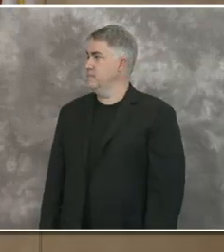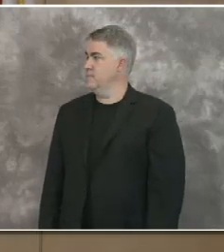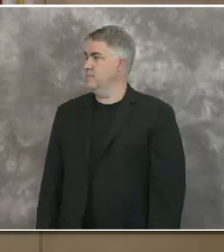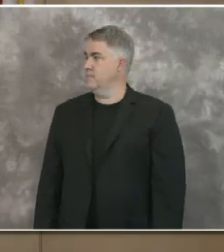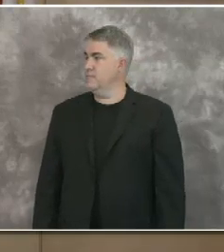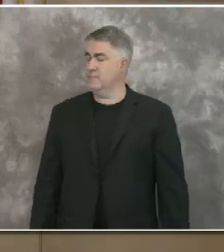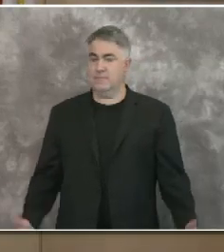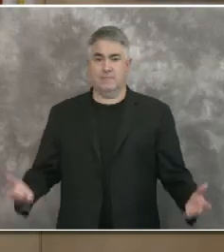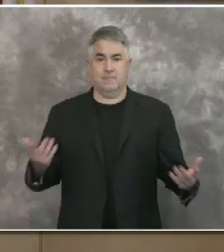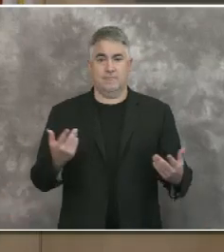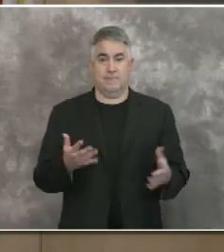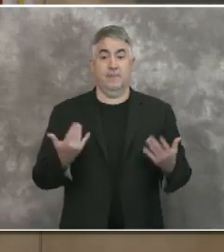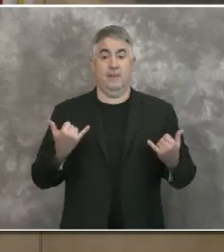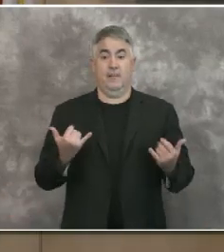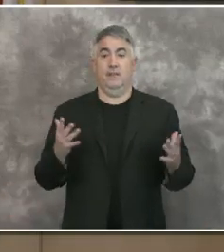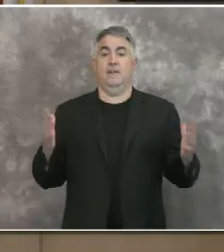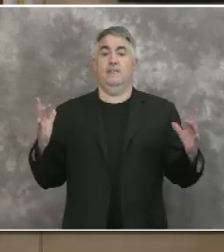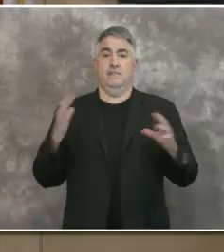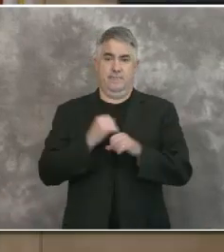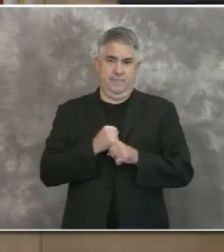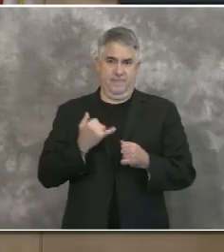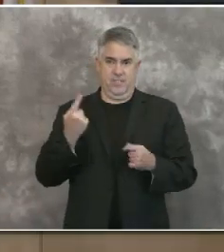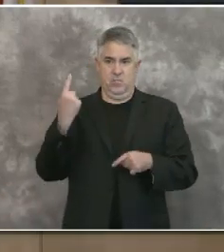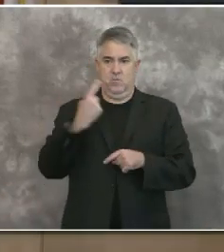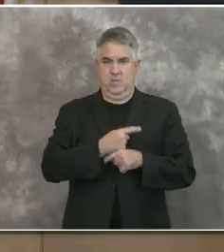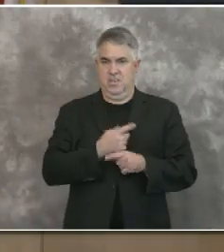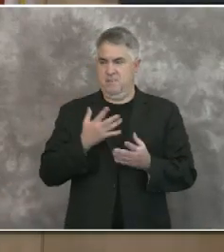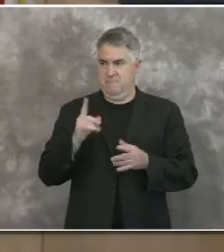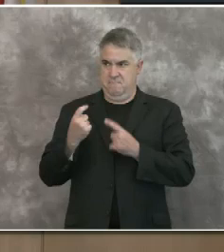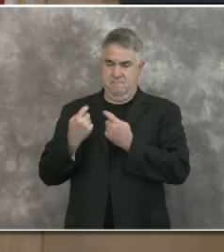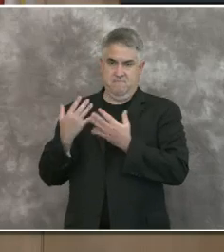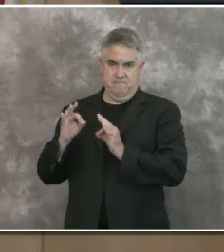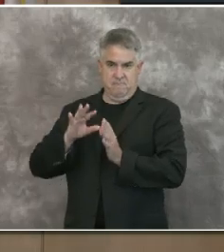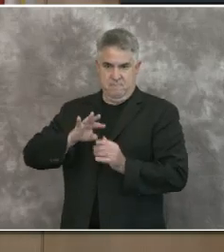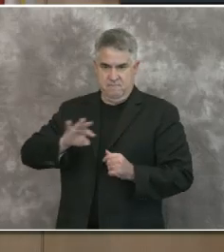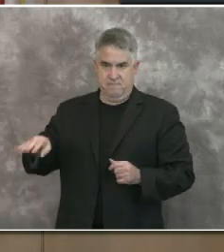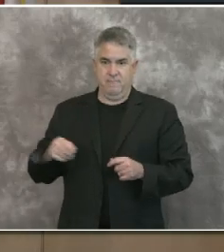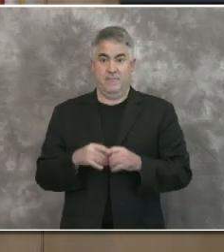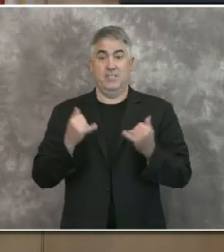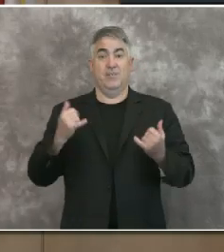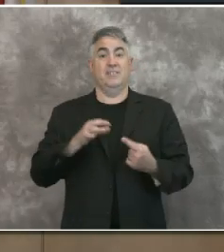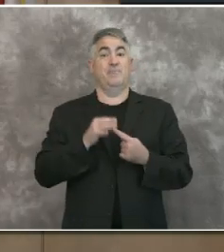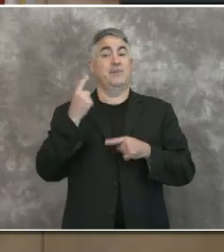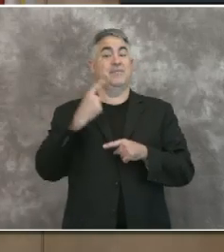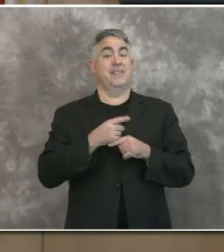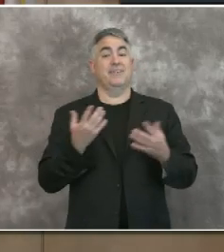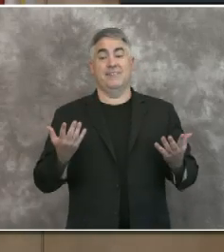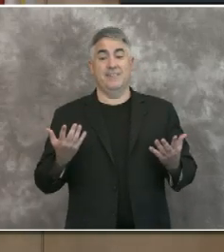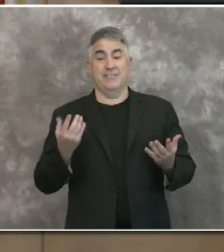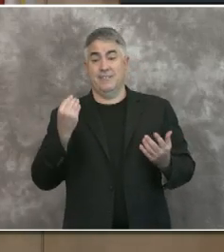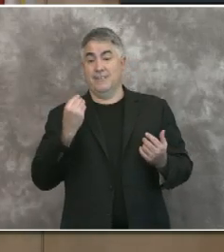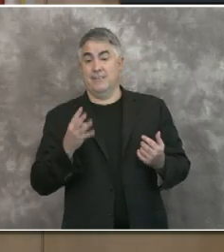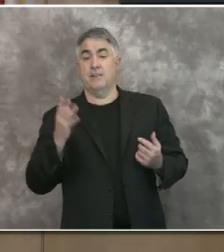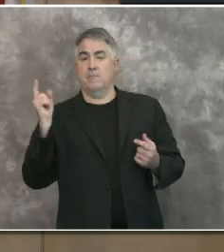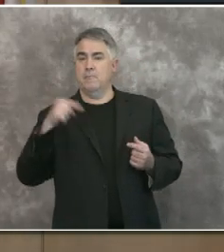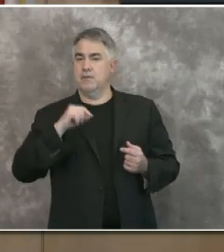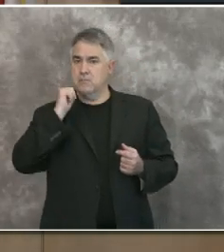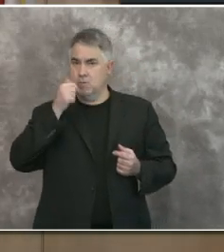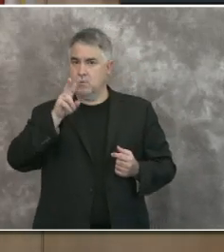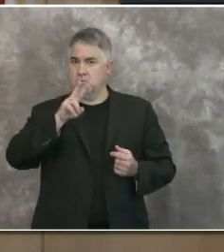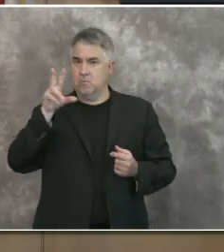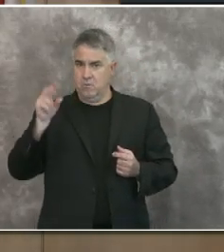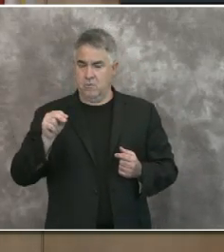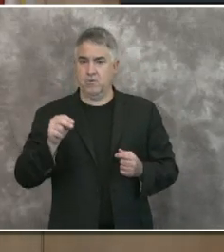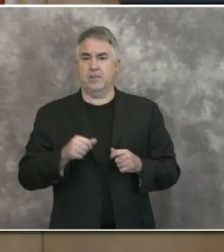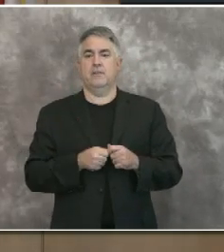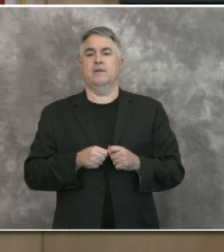Well, that completes the questions for today's special media briefing. We will be back here tomorrow at 2:30. Just a reminder, we